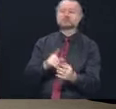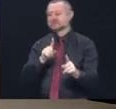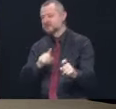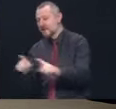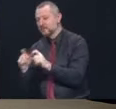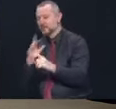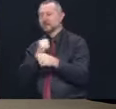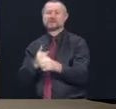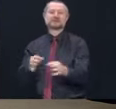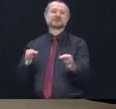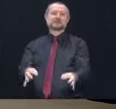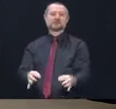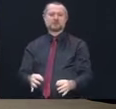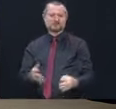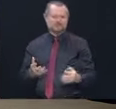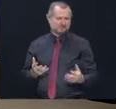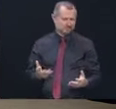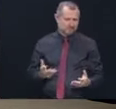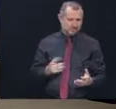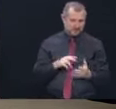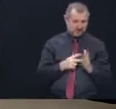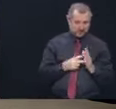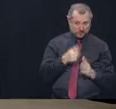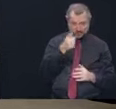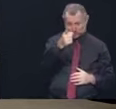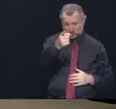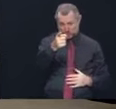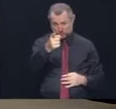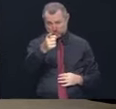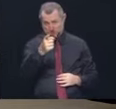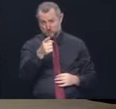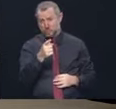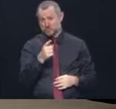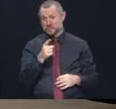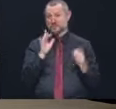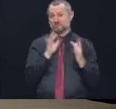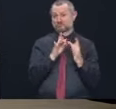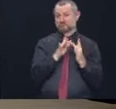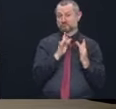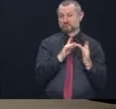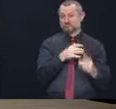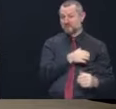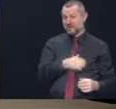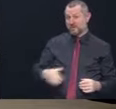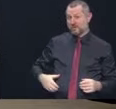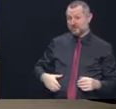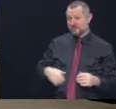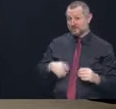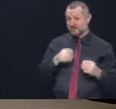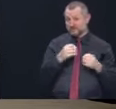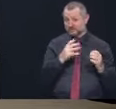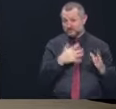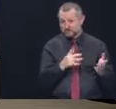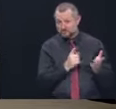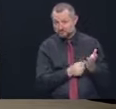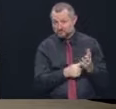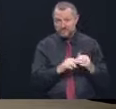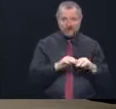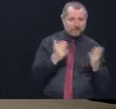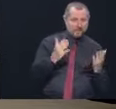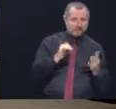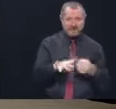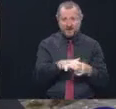that. Are you in communication with his administration to figure out how to reopen those areas that are not at